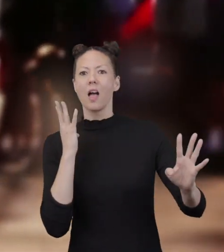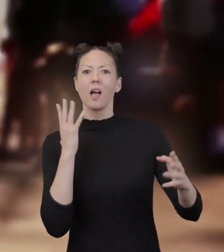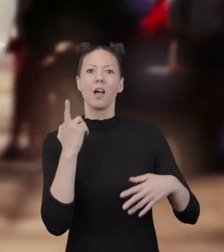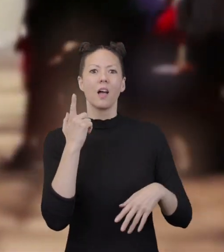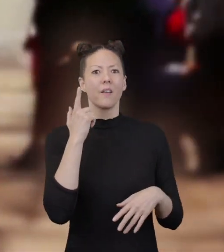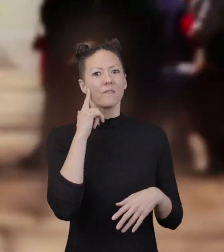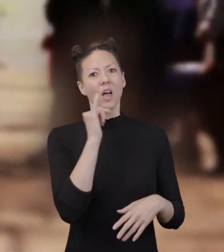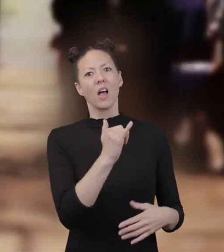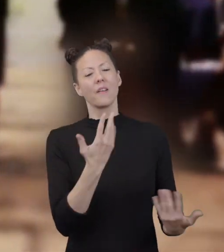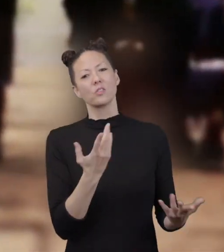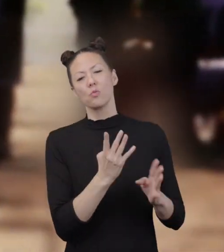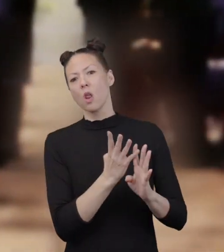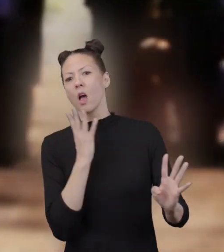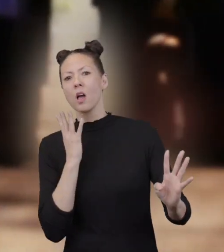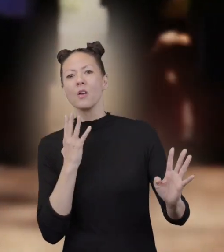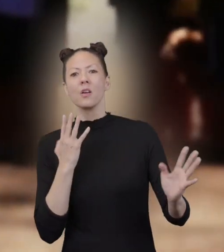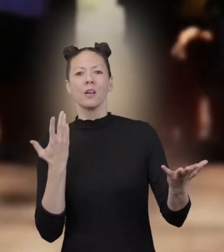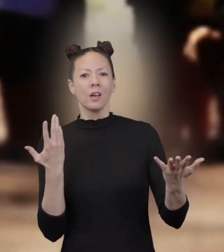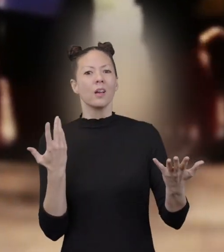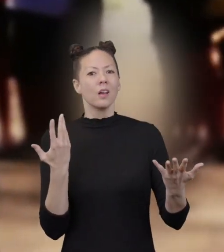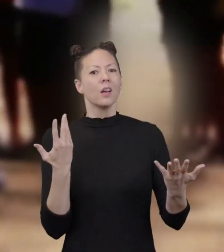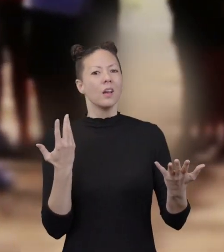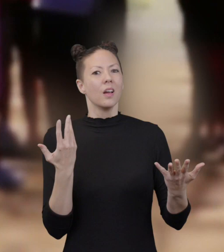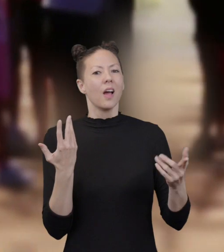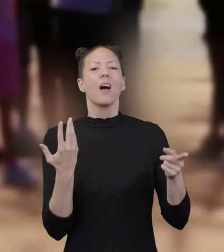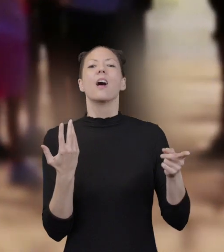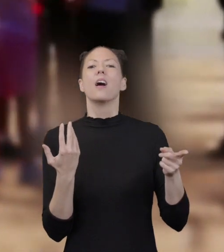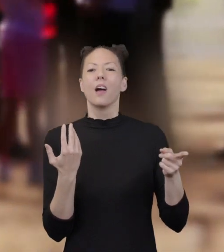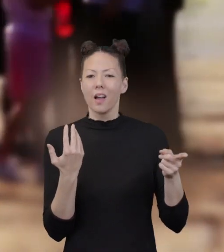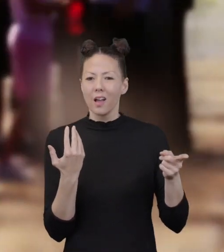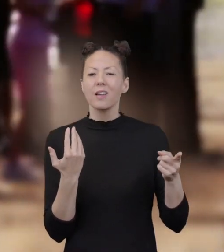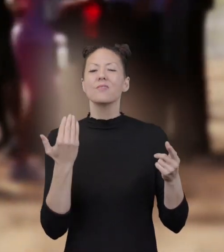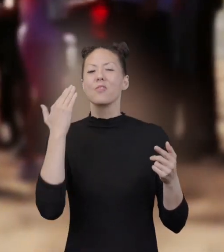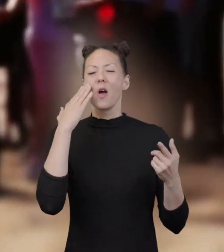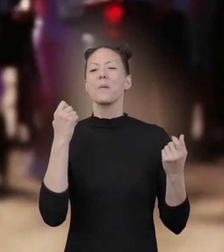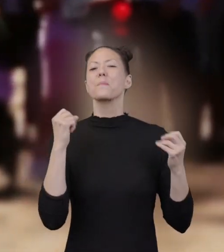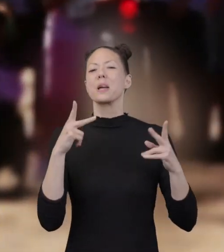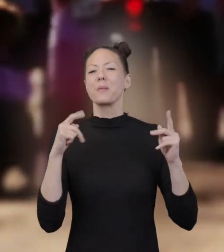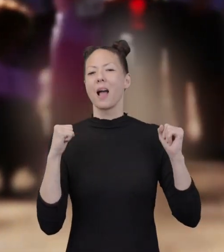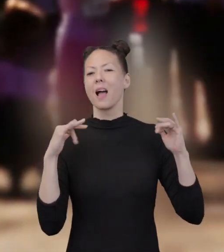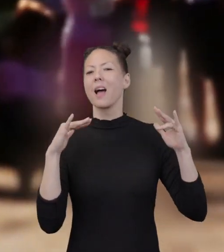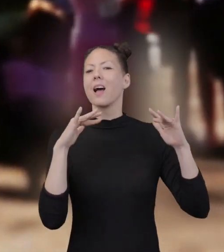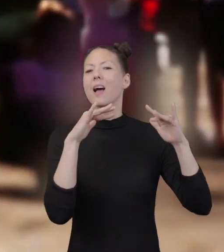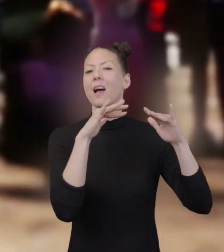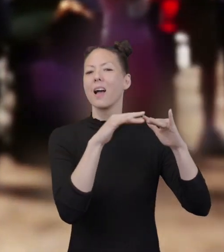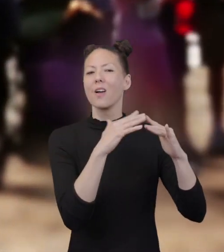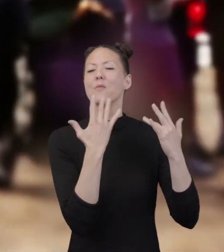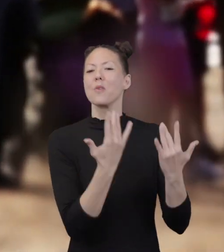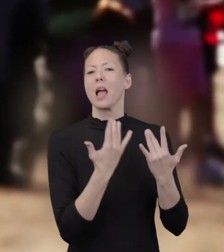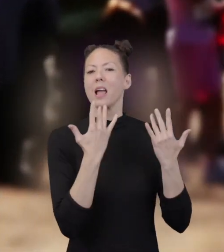also says that it's long. That lets us know that there are probably a lot of people waiting in it.